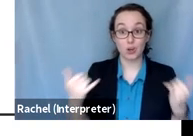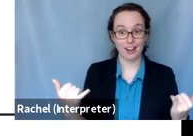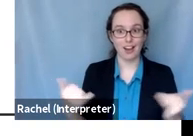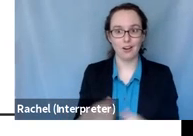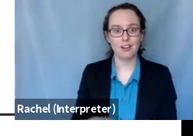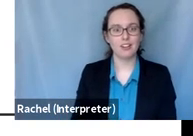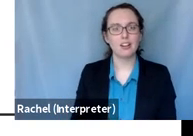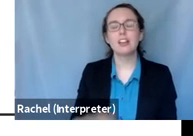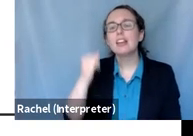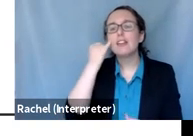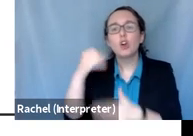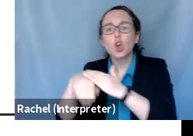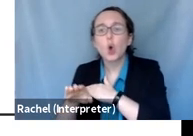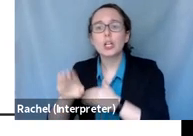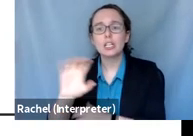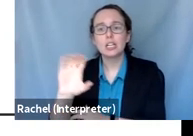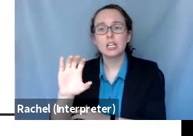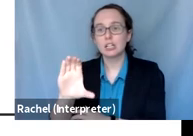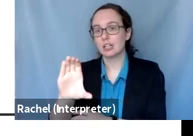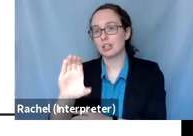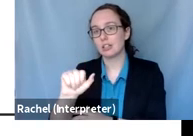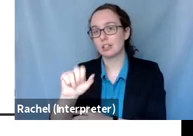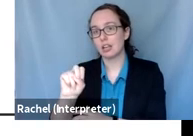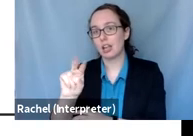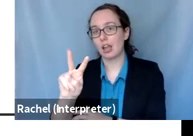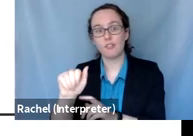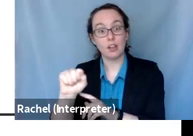notice a bookstore icon now. And once you